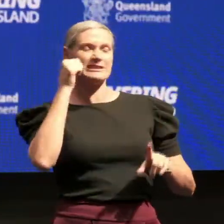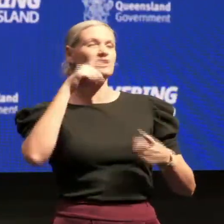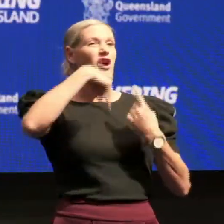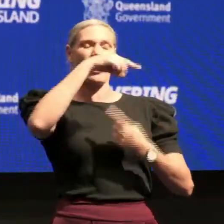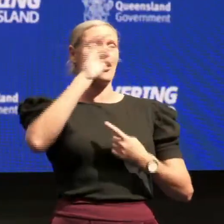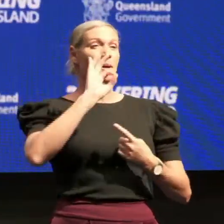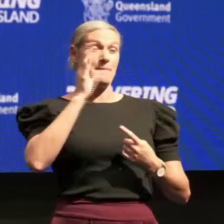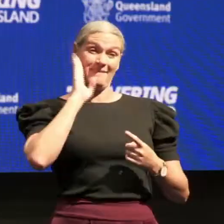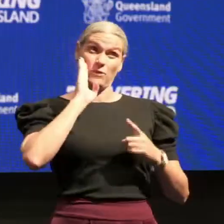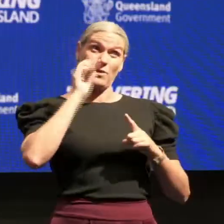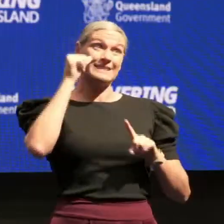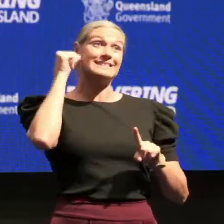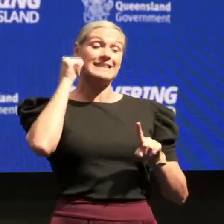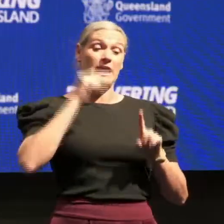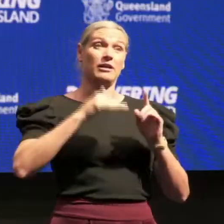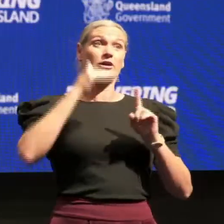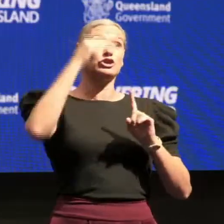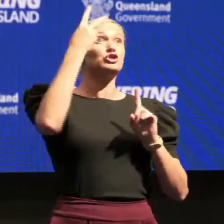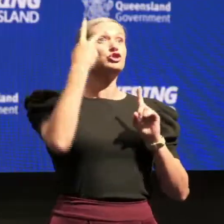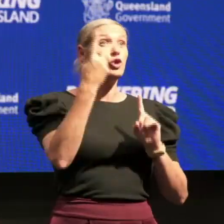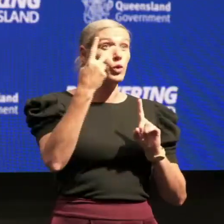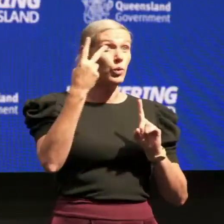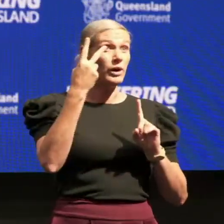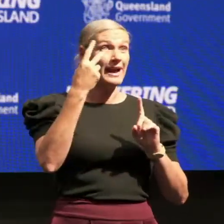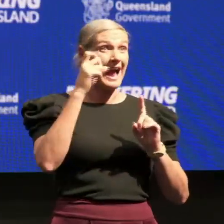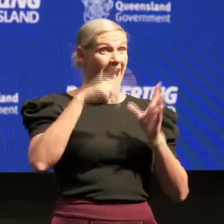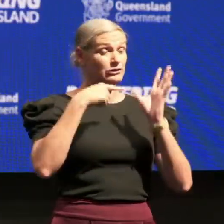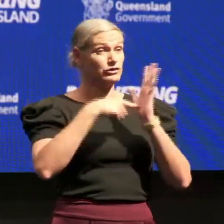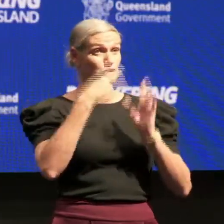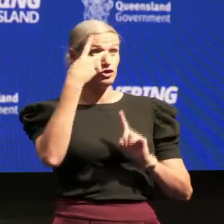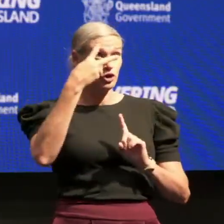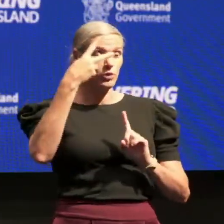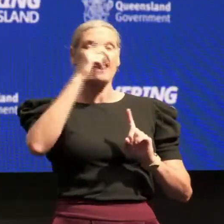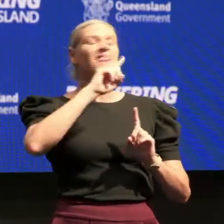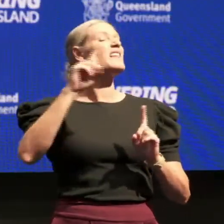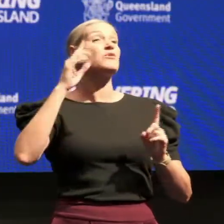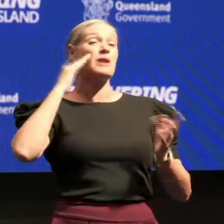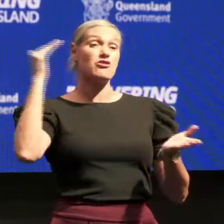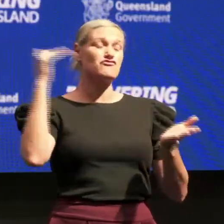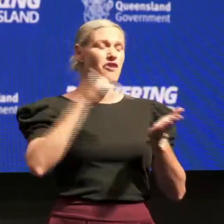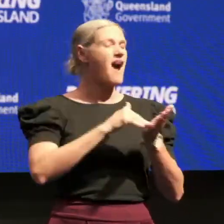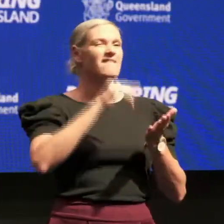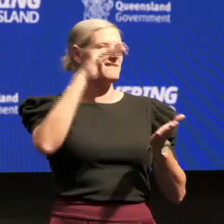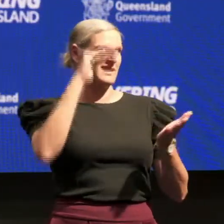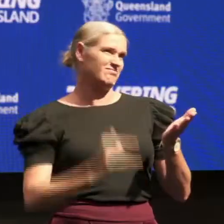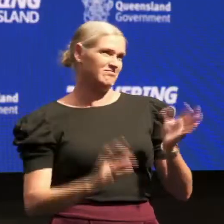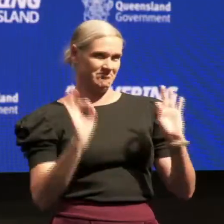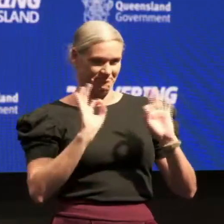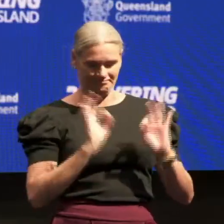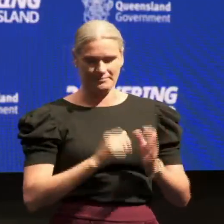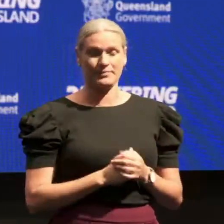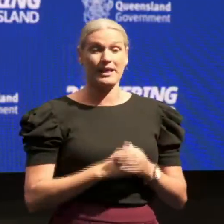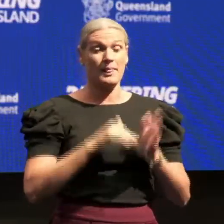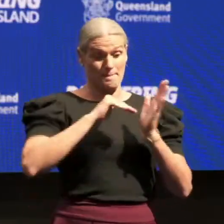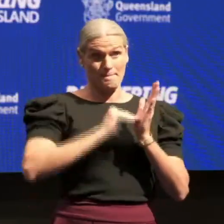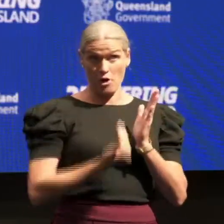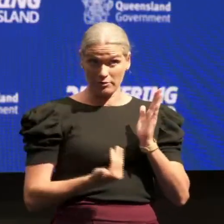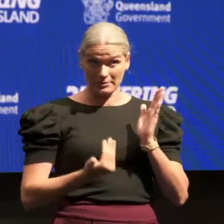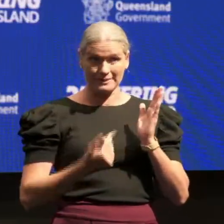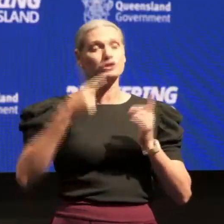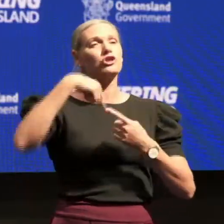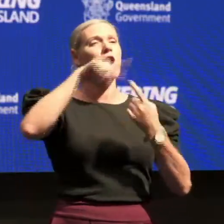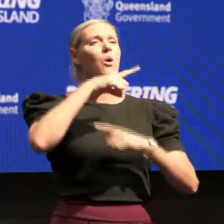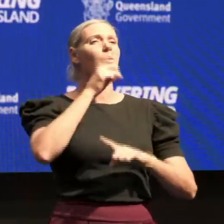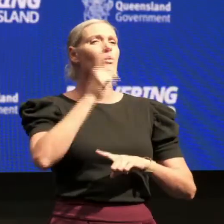it had reached Category 2 winds and it crossed as a tropical low. The situation right now is the tropical